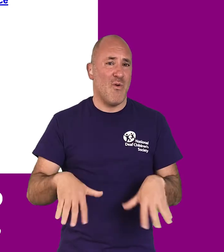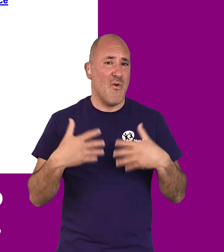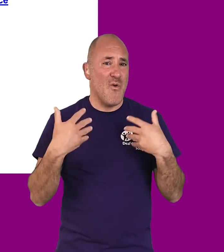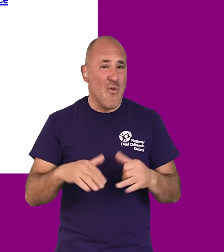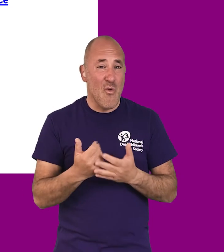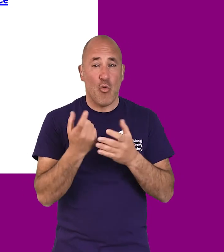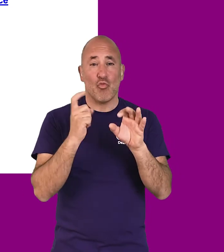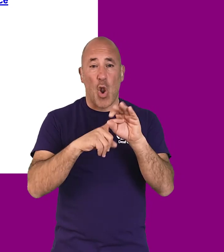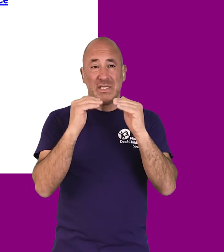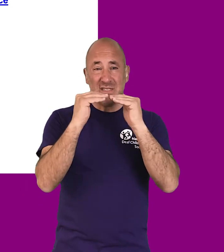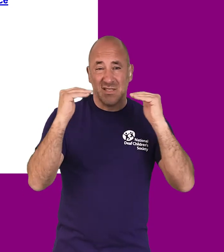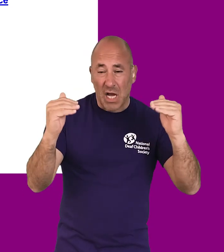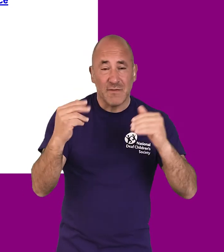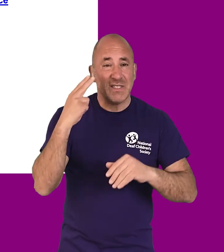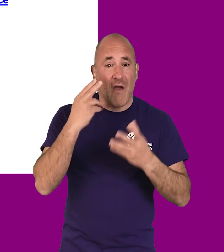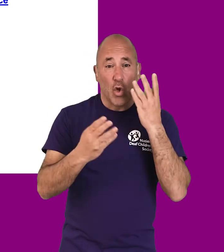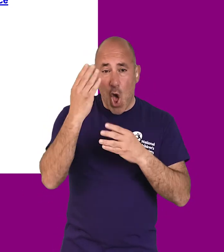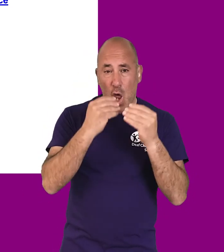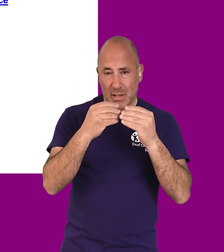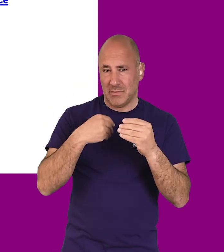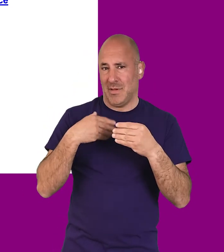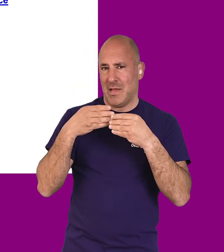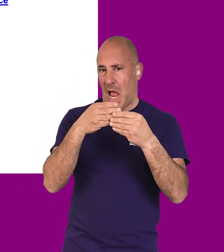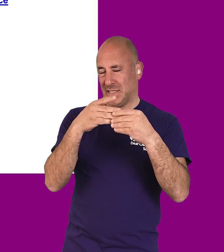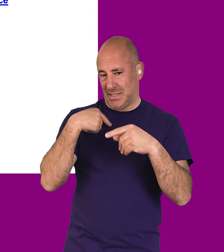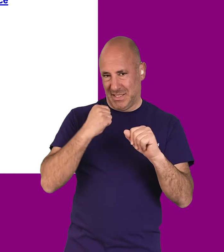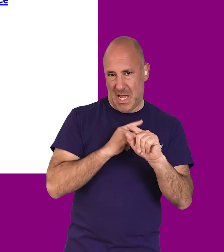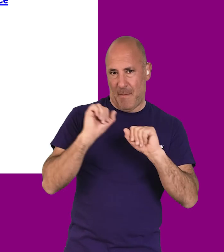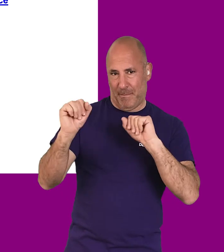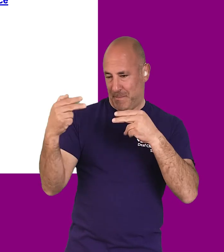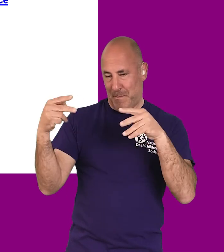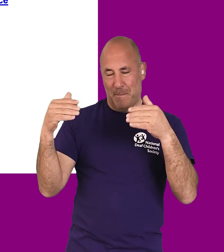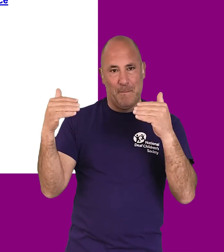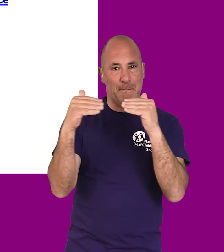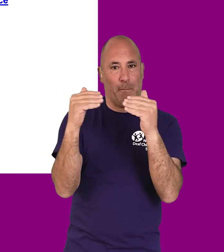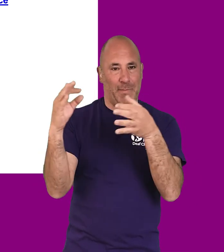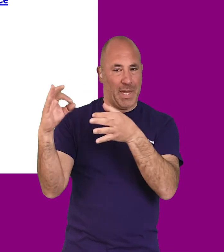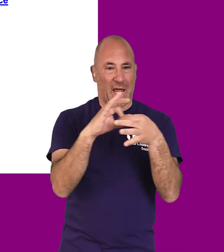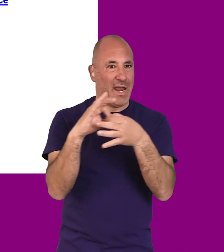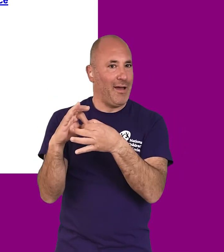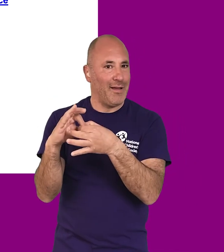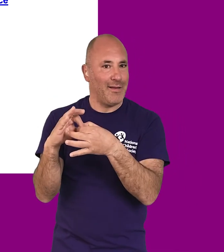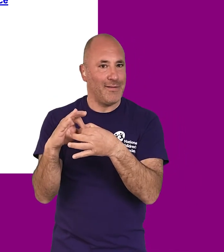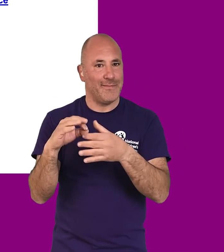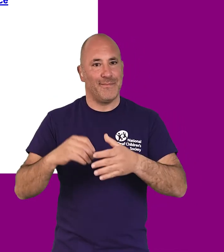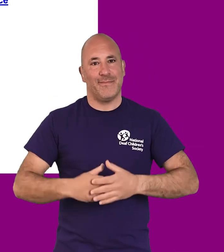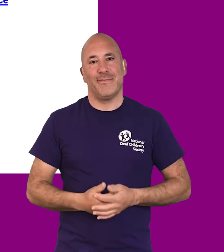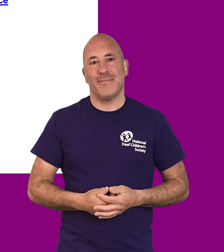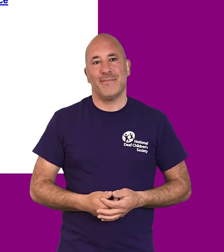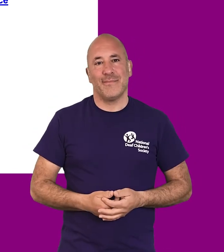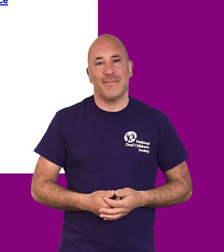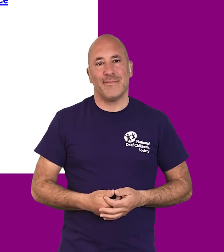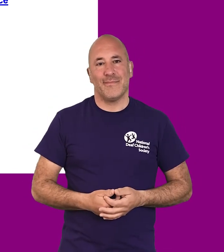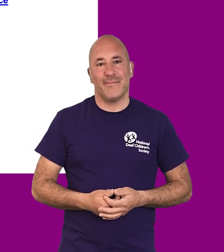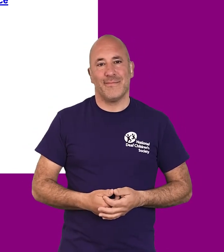resources, including a set of quality standards for deaf learners, which our guidance